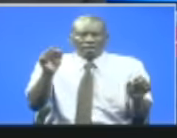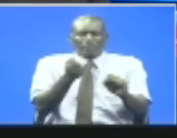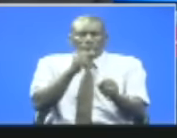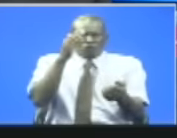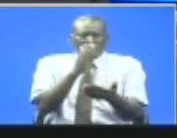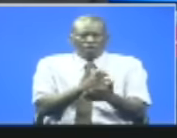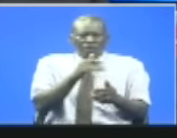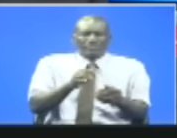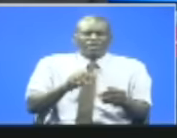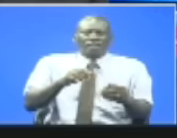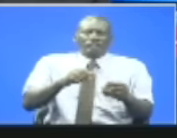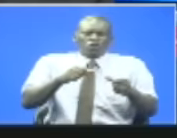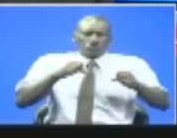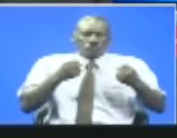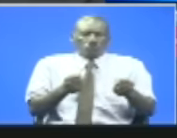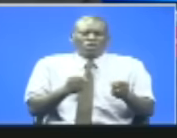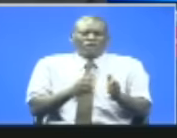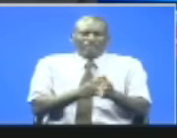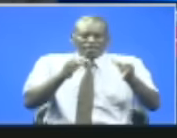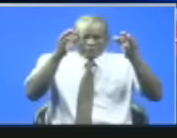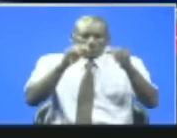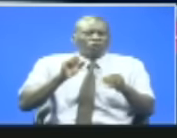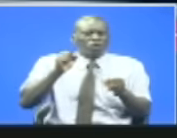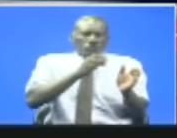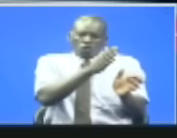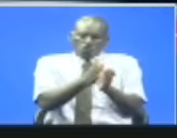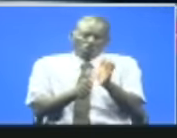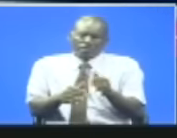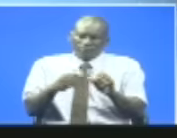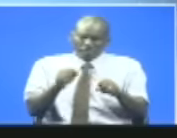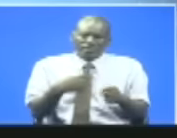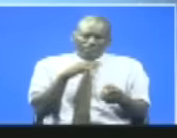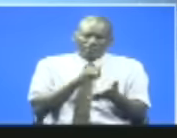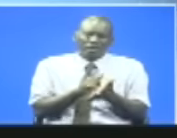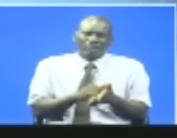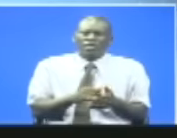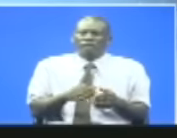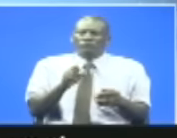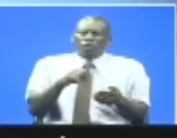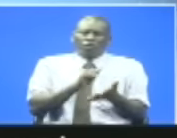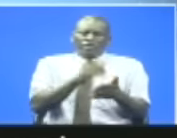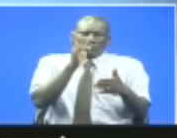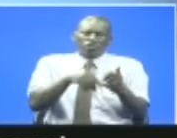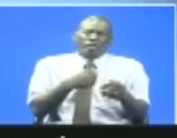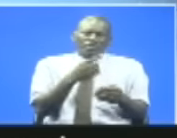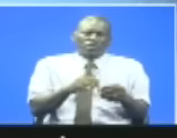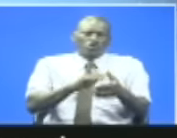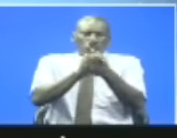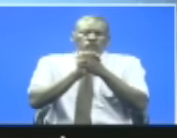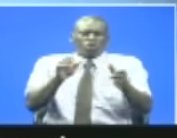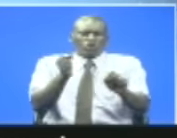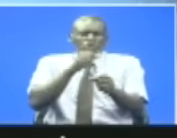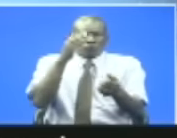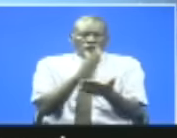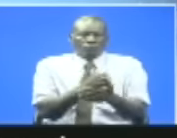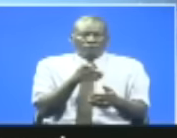stable, predictable, and determinable political order. Yes, no, say that. And I don't think Jubilee can assure. Jubilee cannot assure